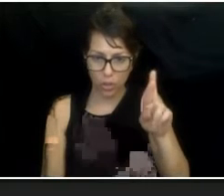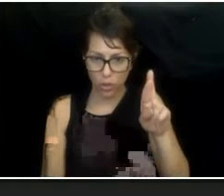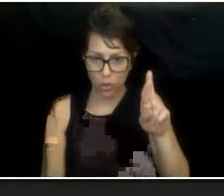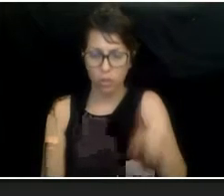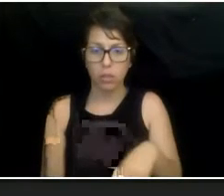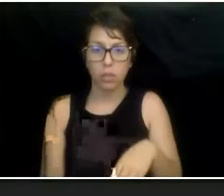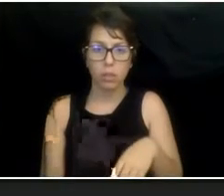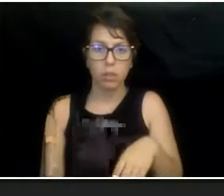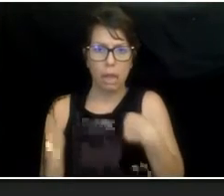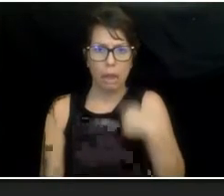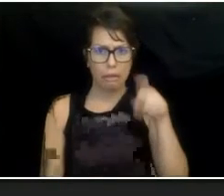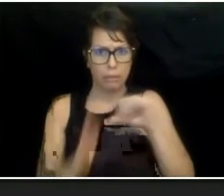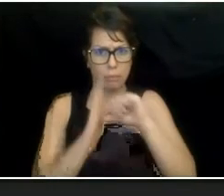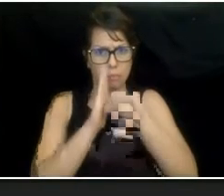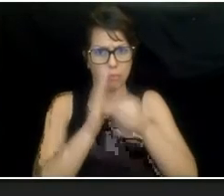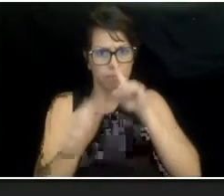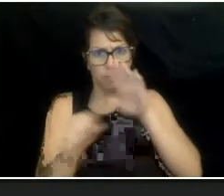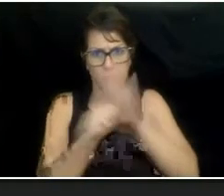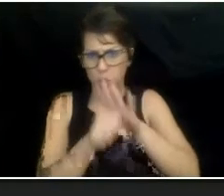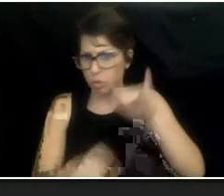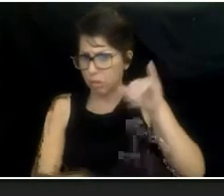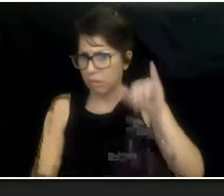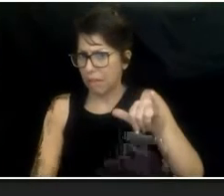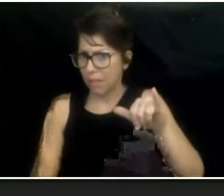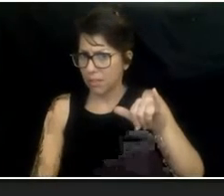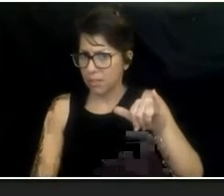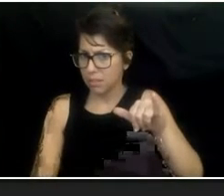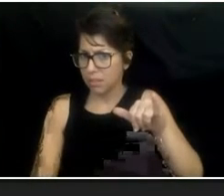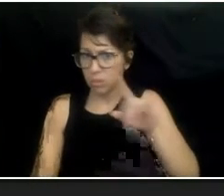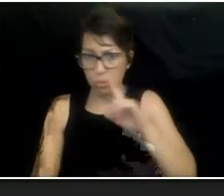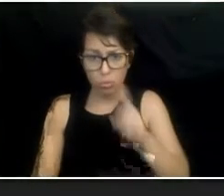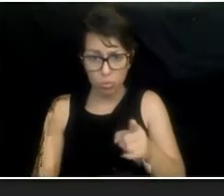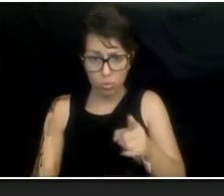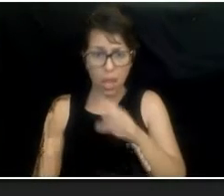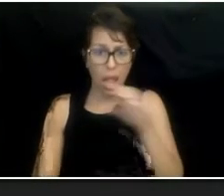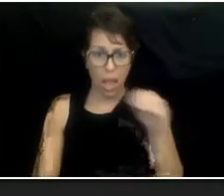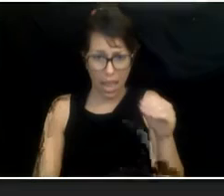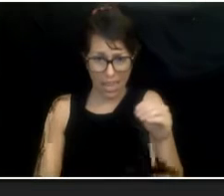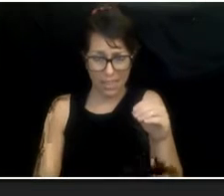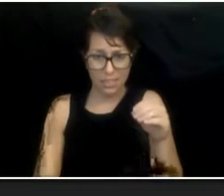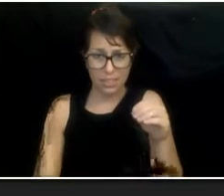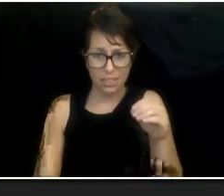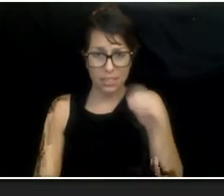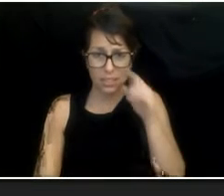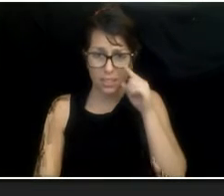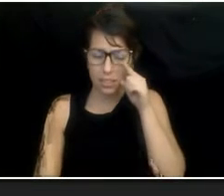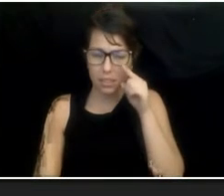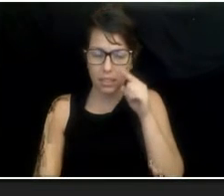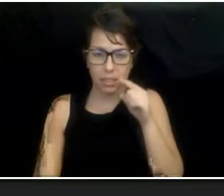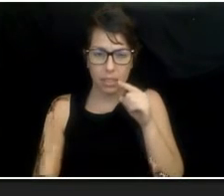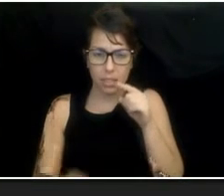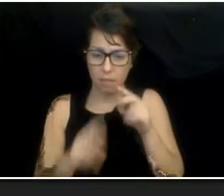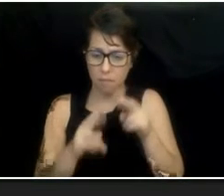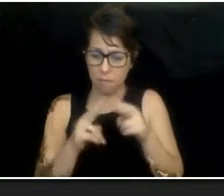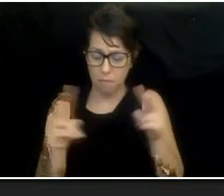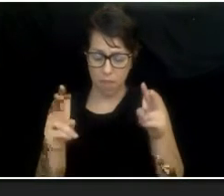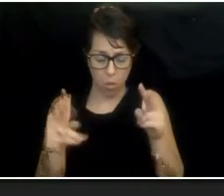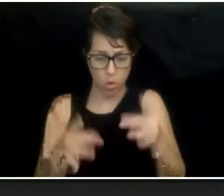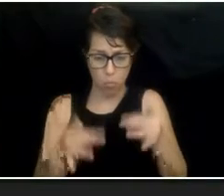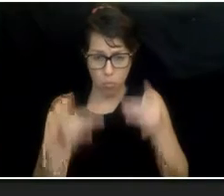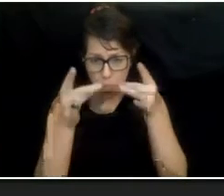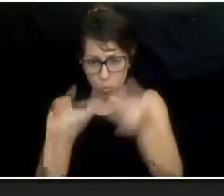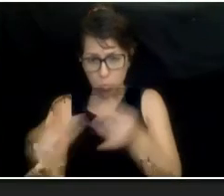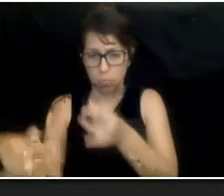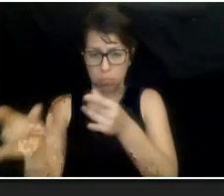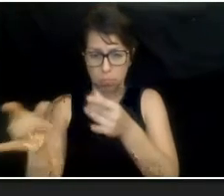that and and I also say it from the place of we hear very much about the the